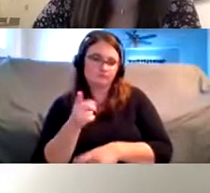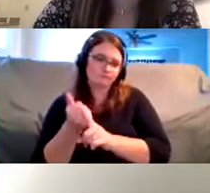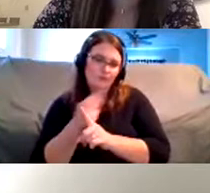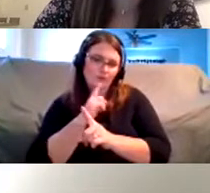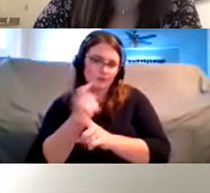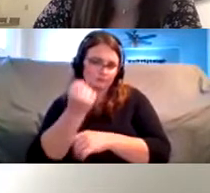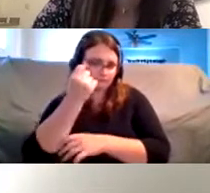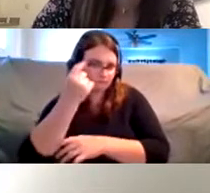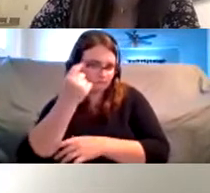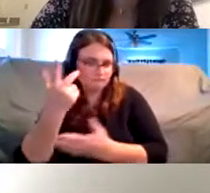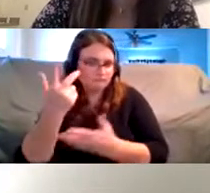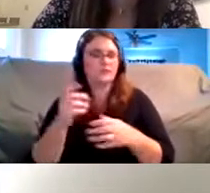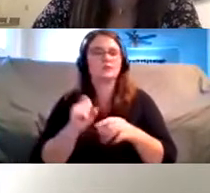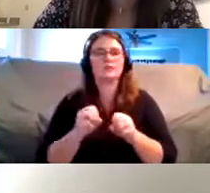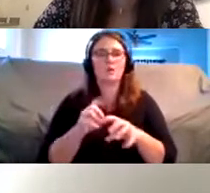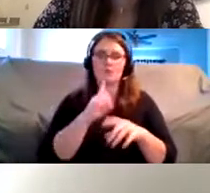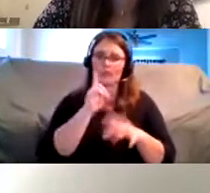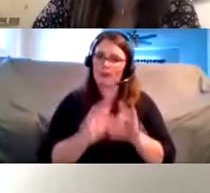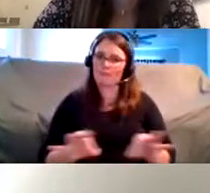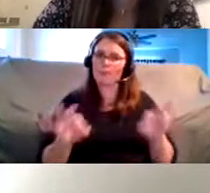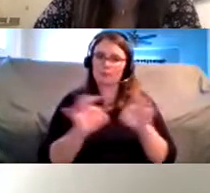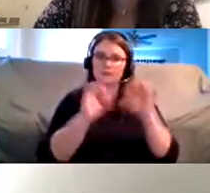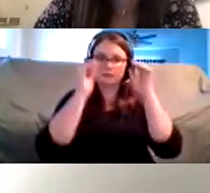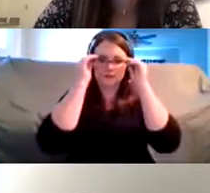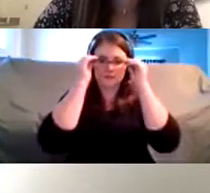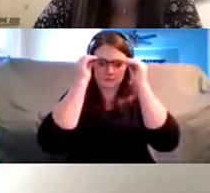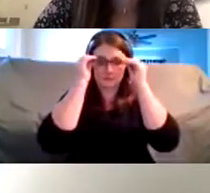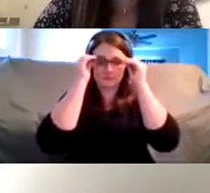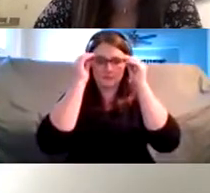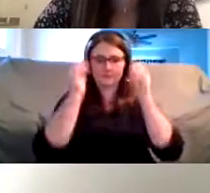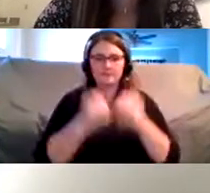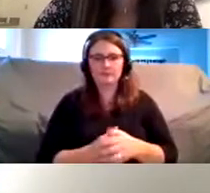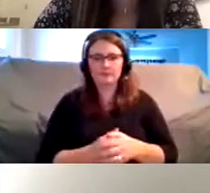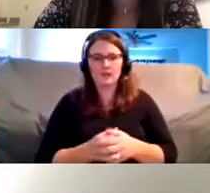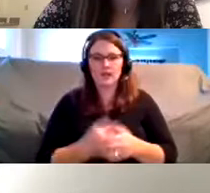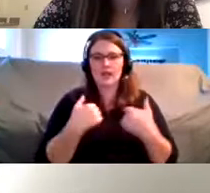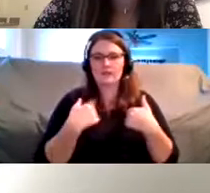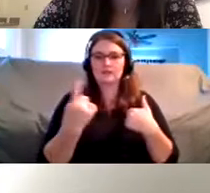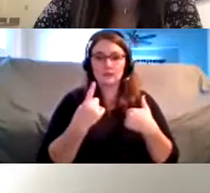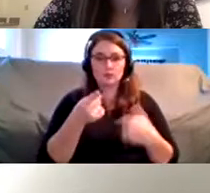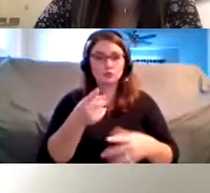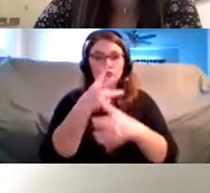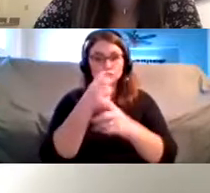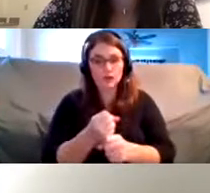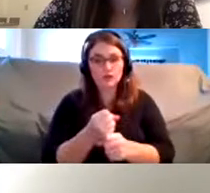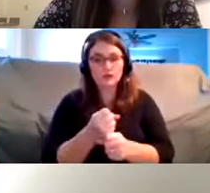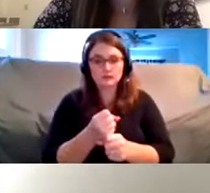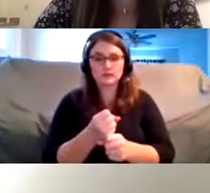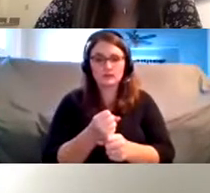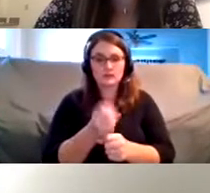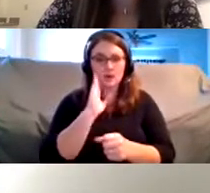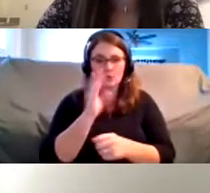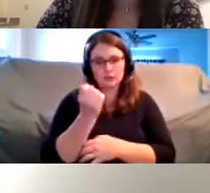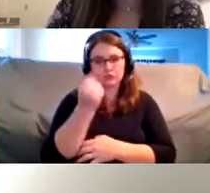that's definitely very important. Someone someone that you trust and that will understand